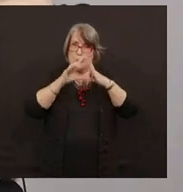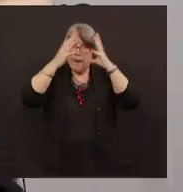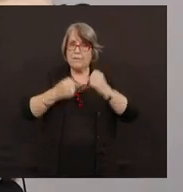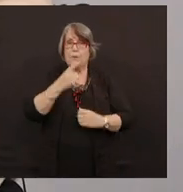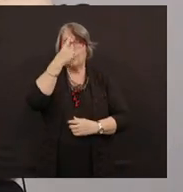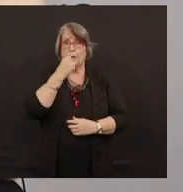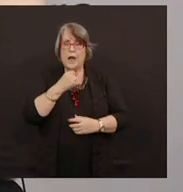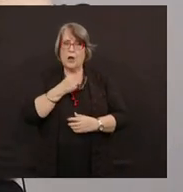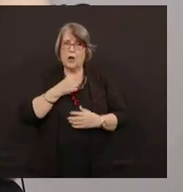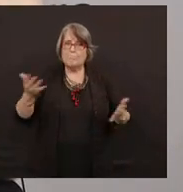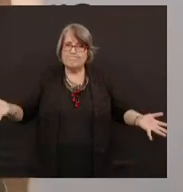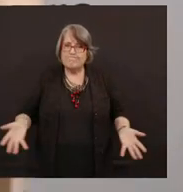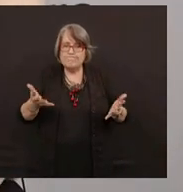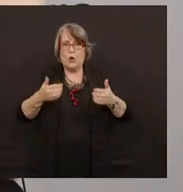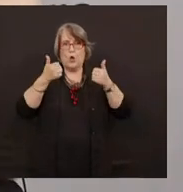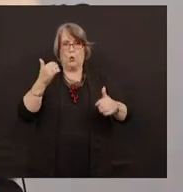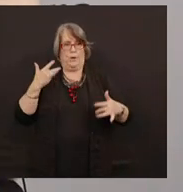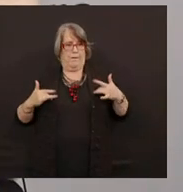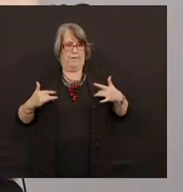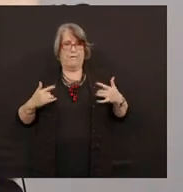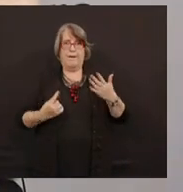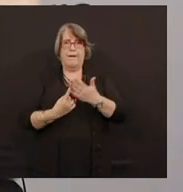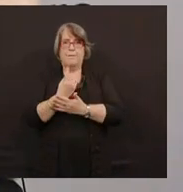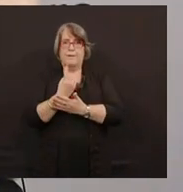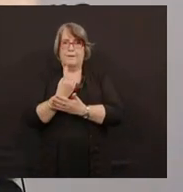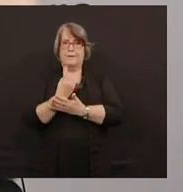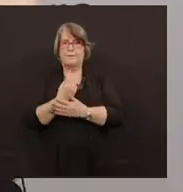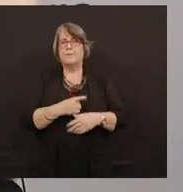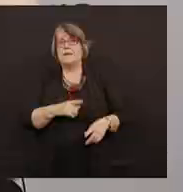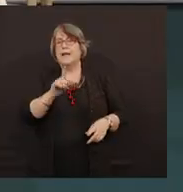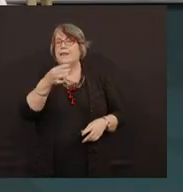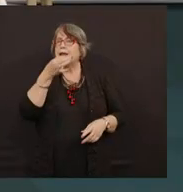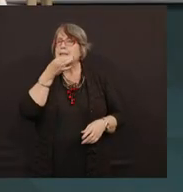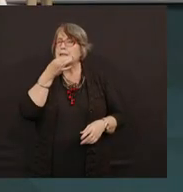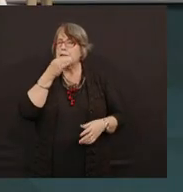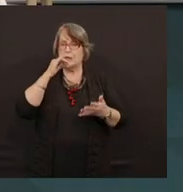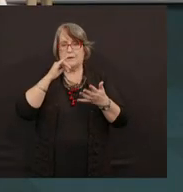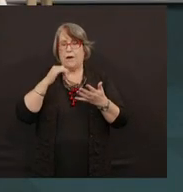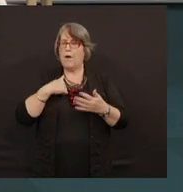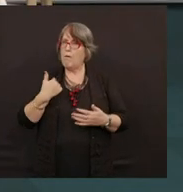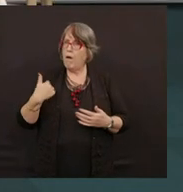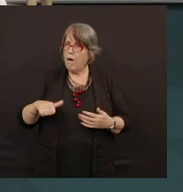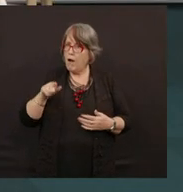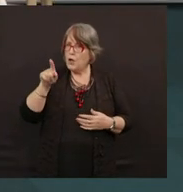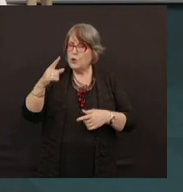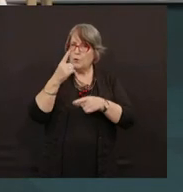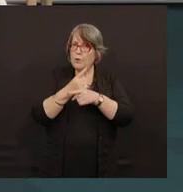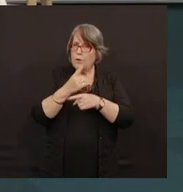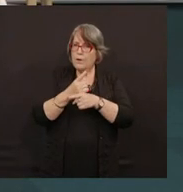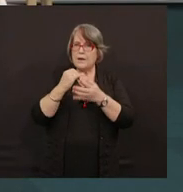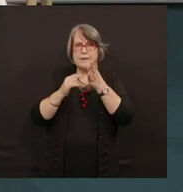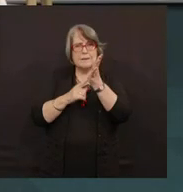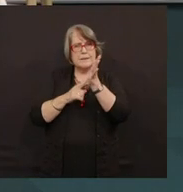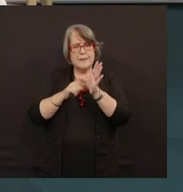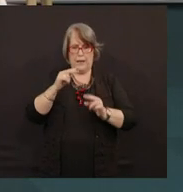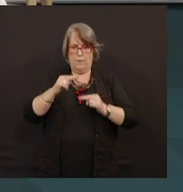can to promote the chances of good things occurring. And that's a bit that I was really struck by your comment, Sally,